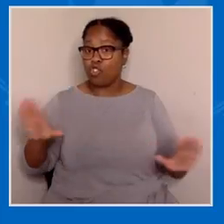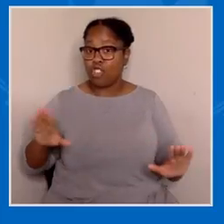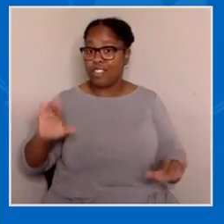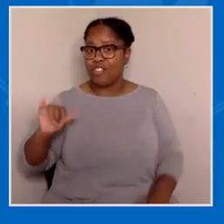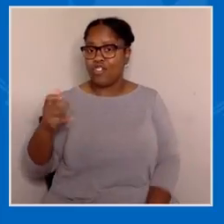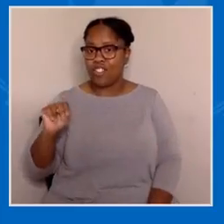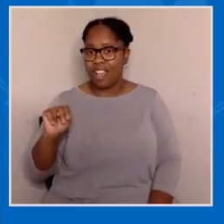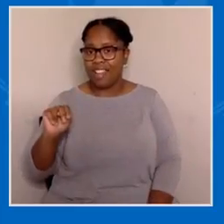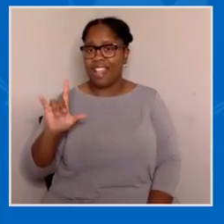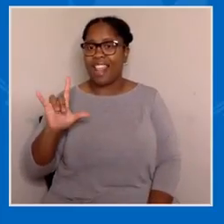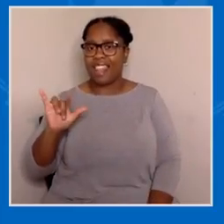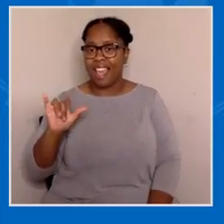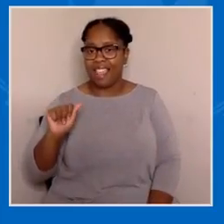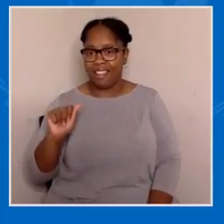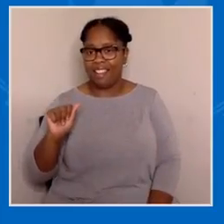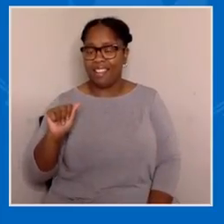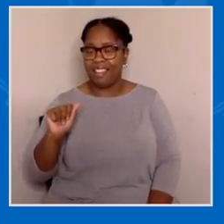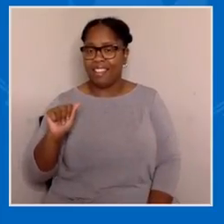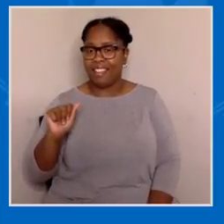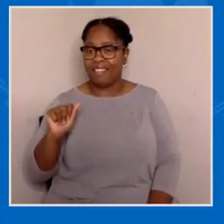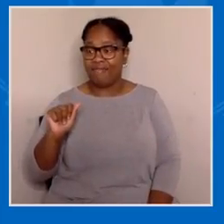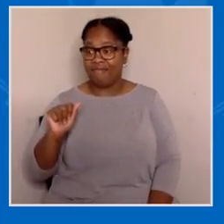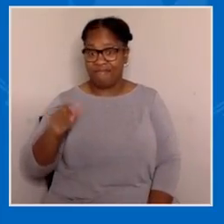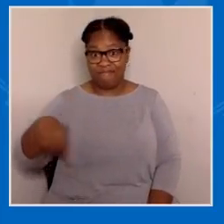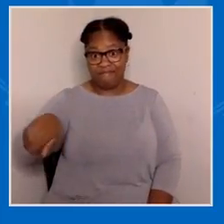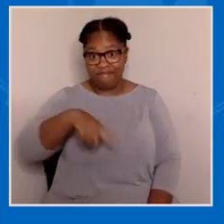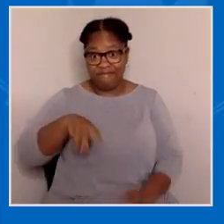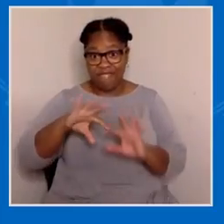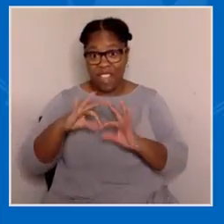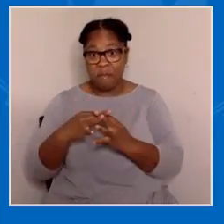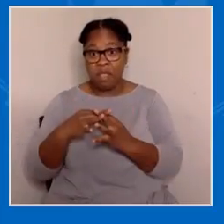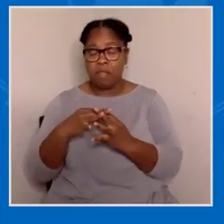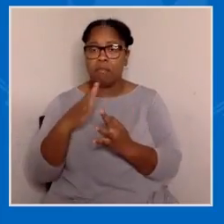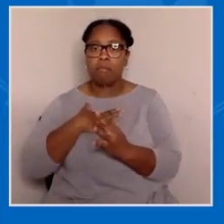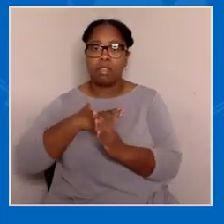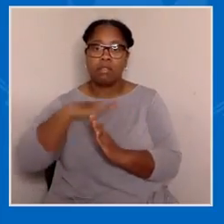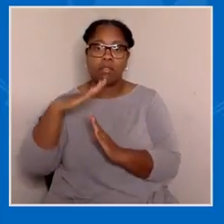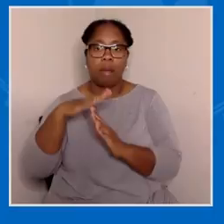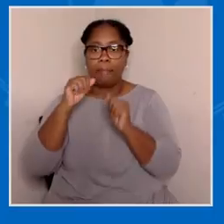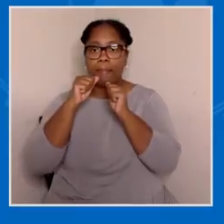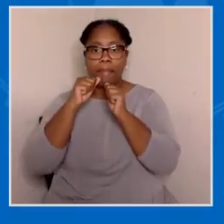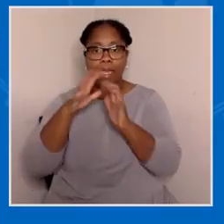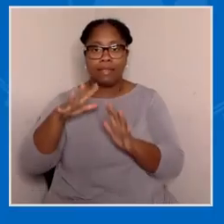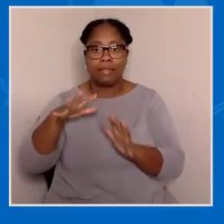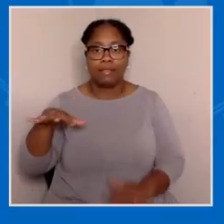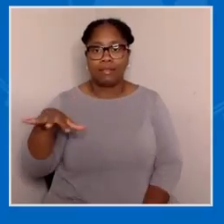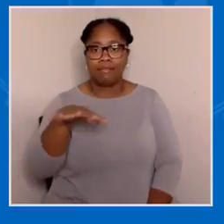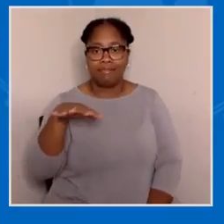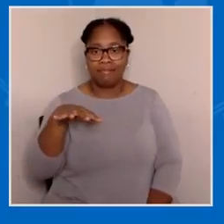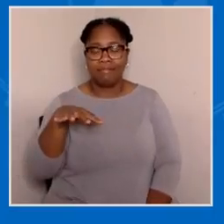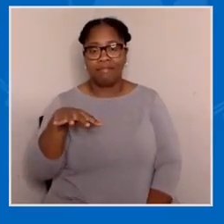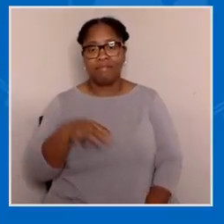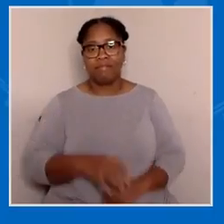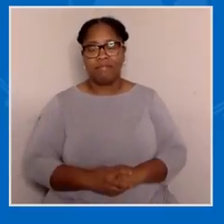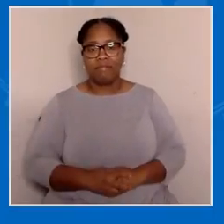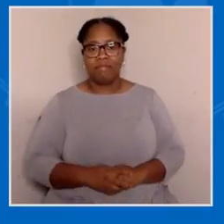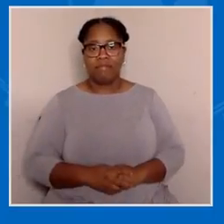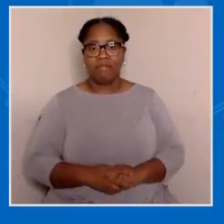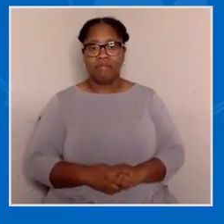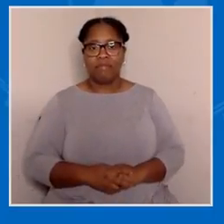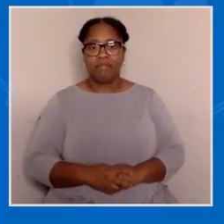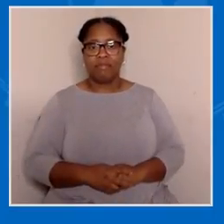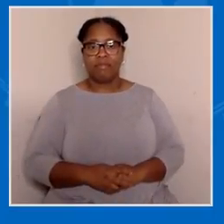They are truly my greatest blessings. for my family, as for so